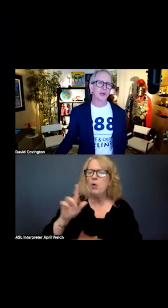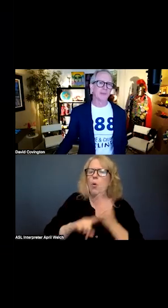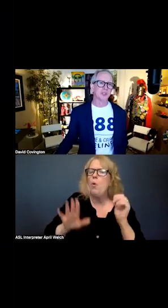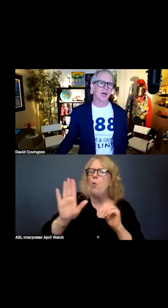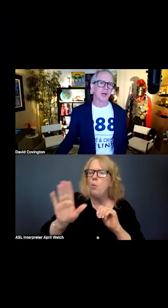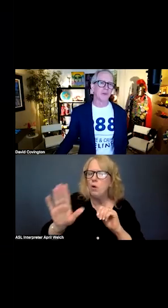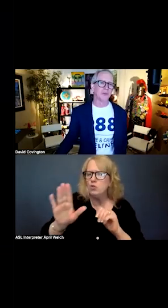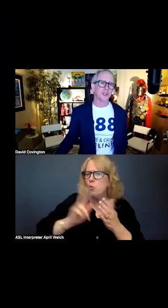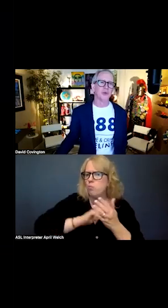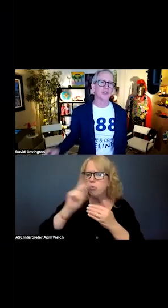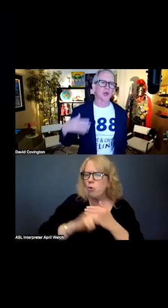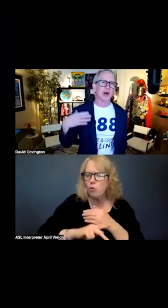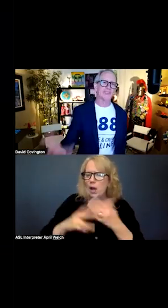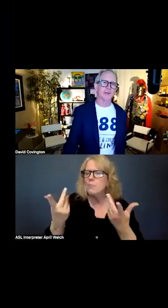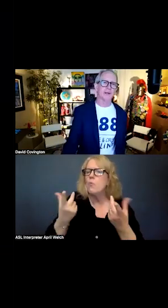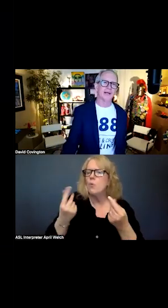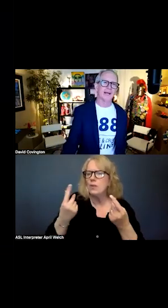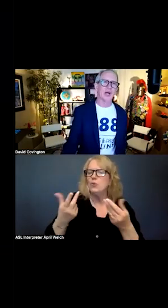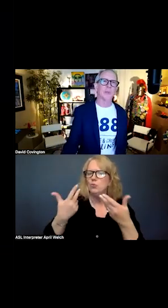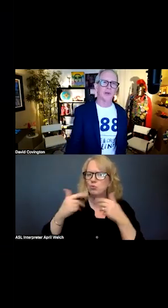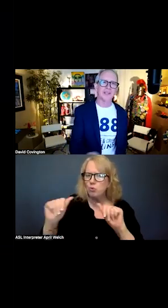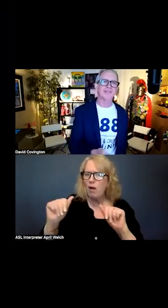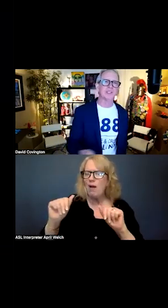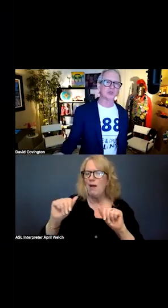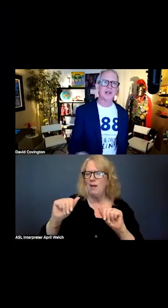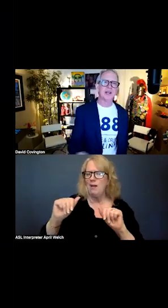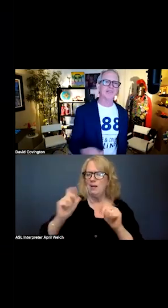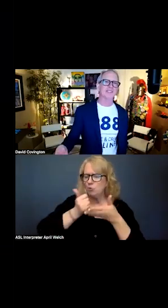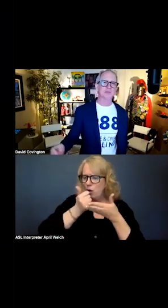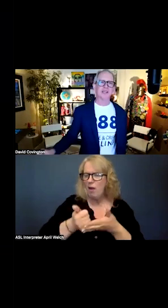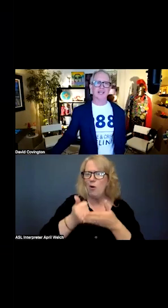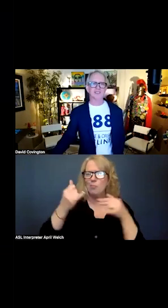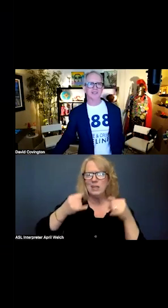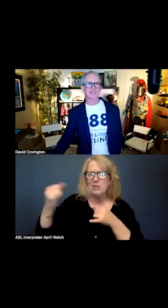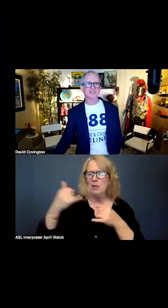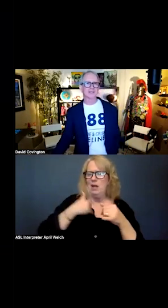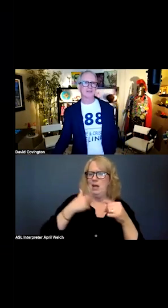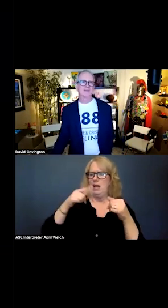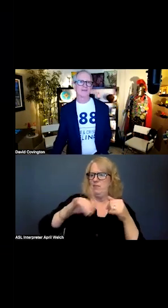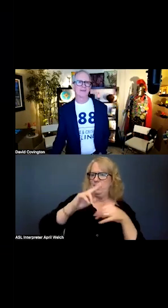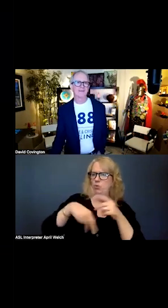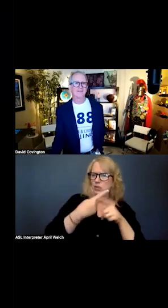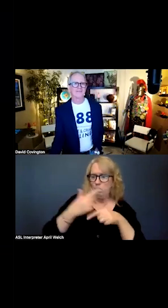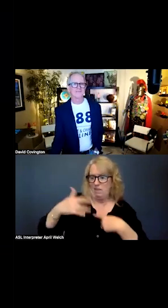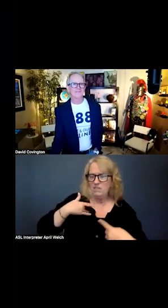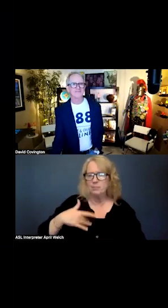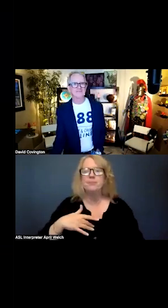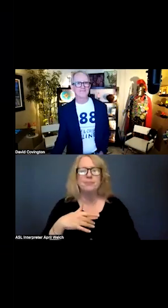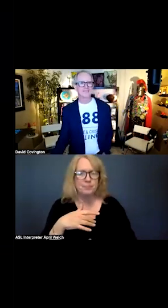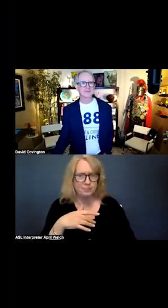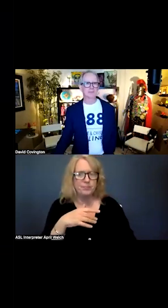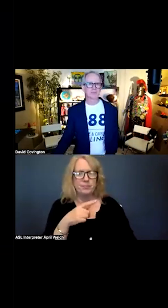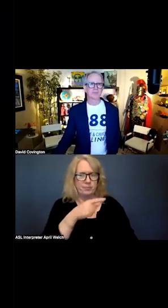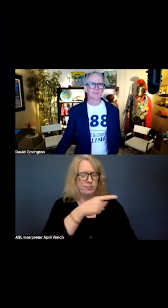your program do to try to help with individuals having these big kinds of feelings? Well, as